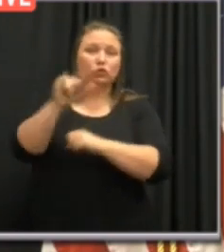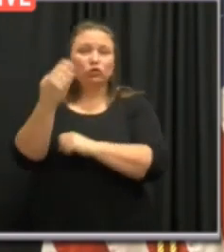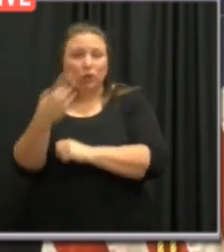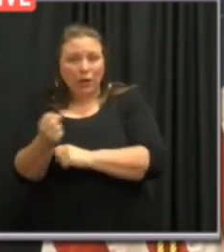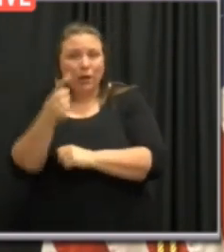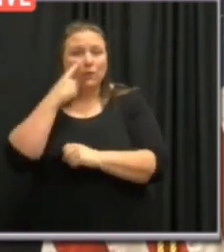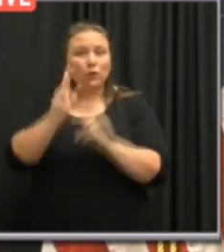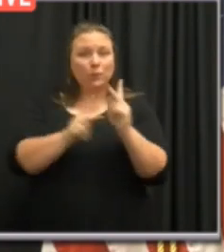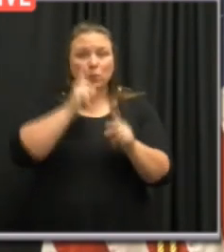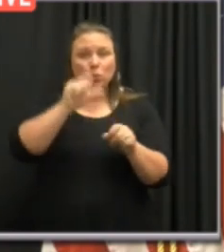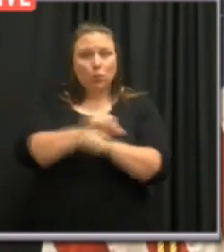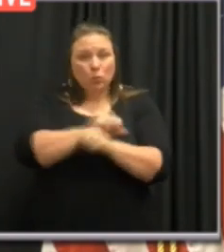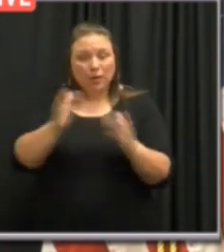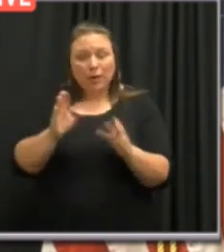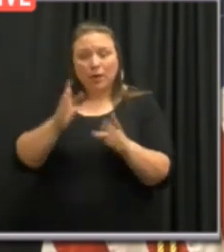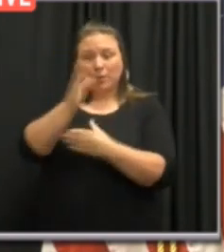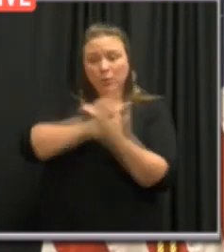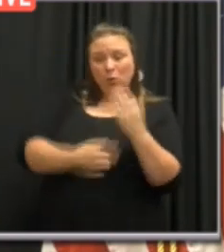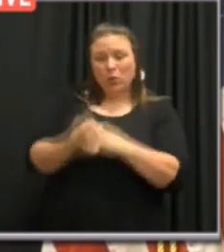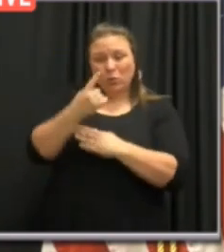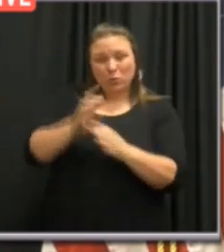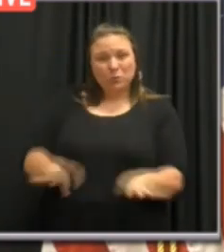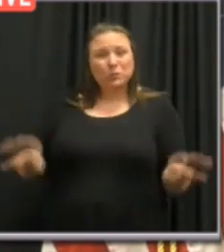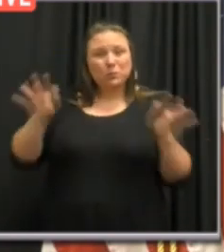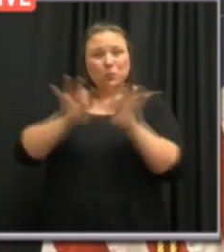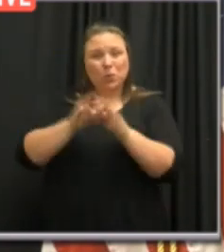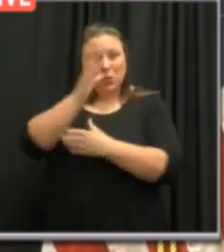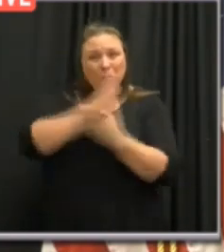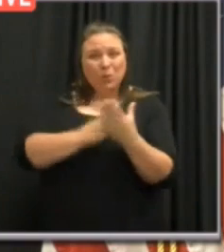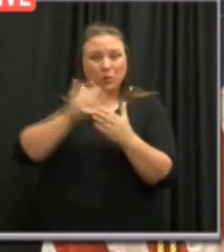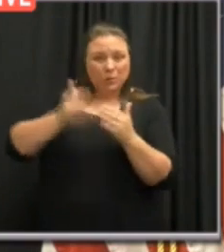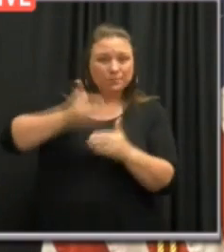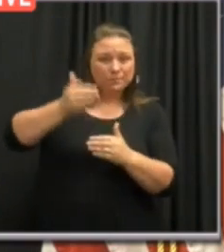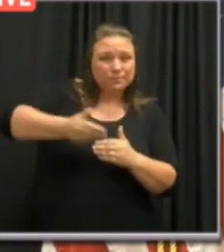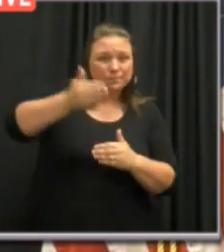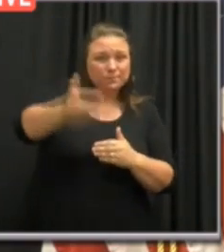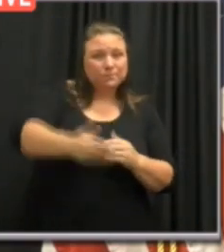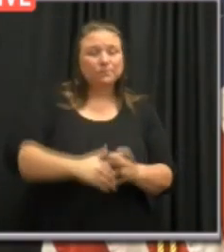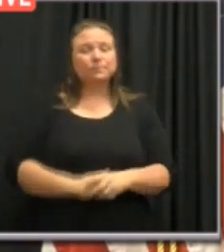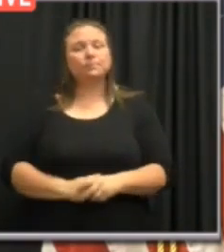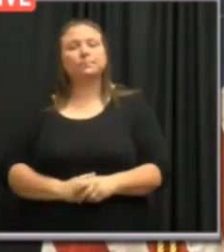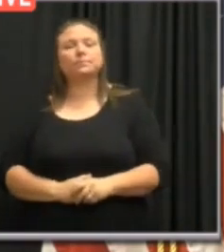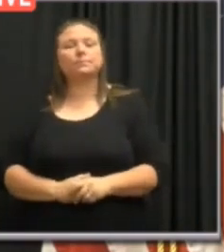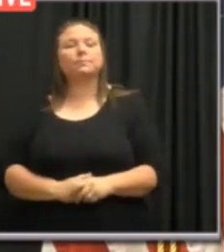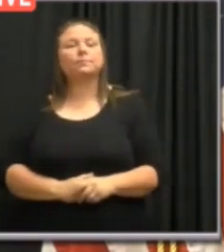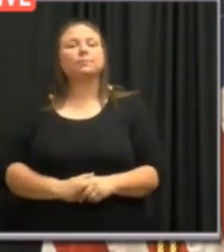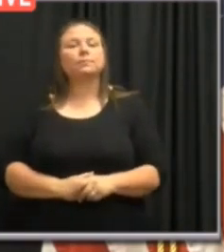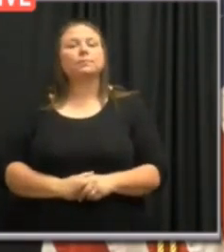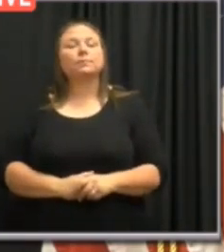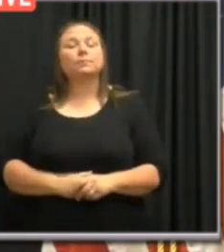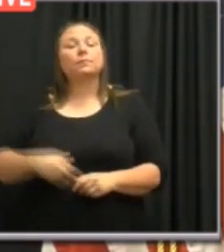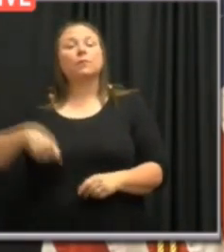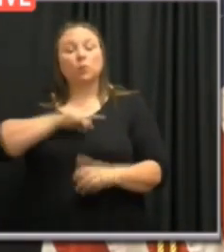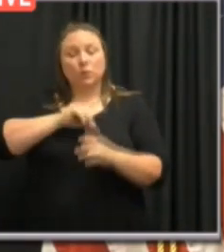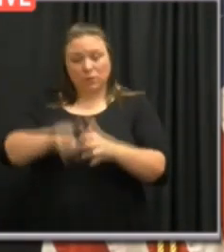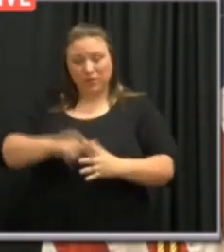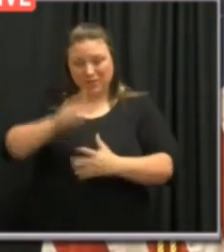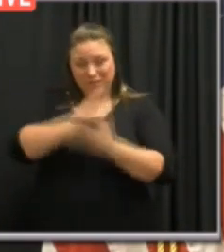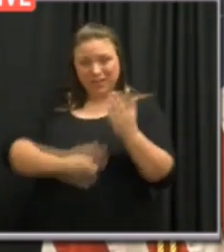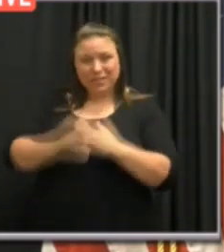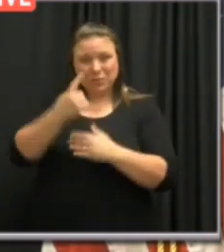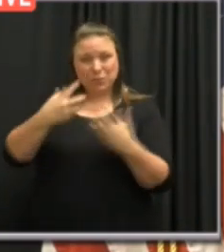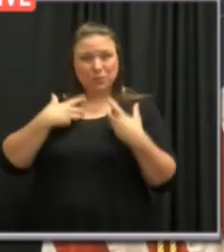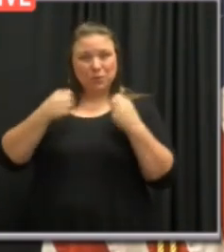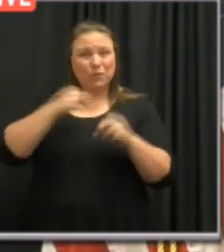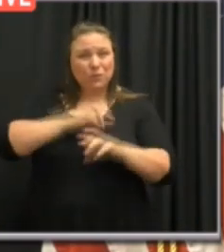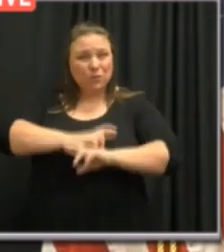And phase number one is an important step in that direction. As we move into phase one of the recovery, we